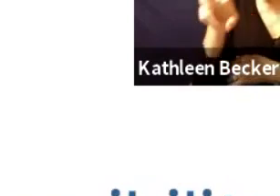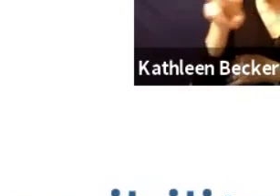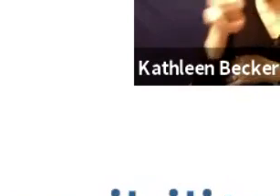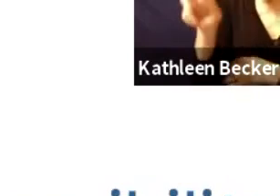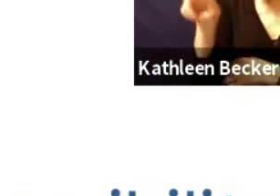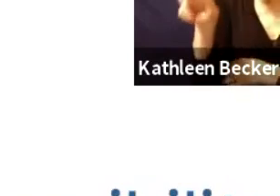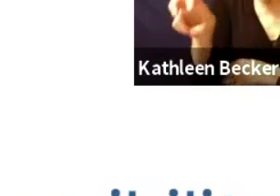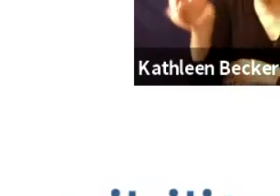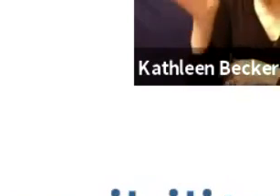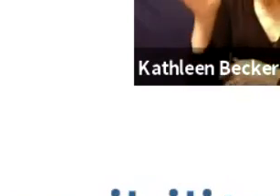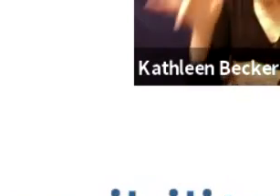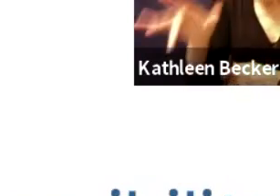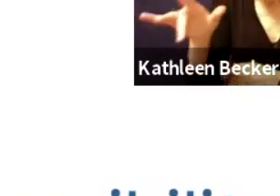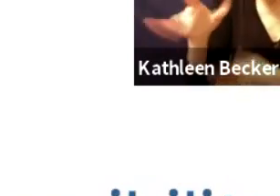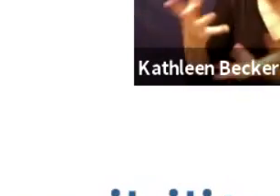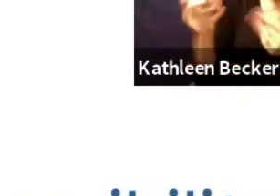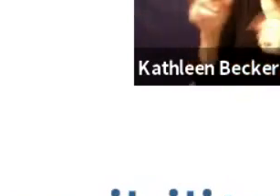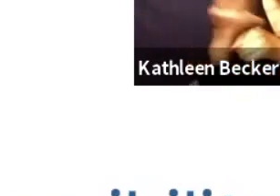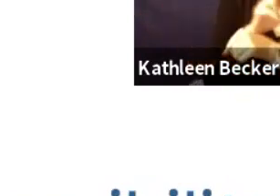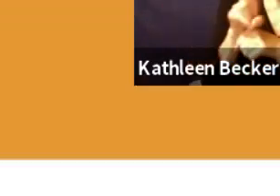to use.